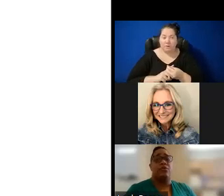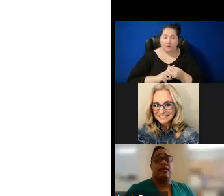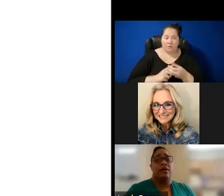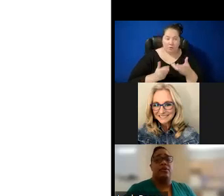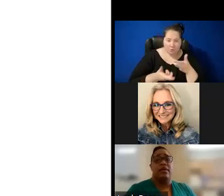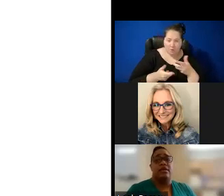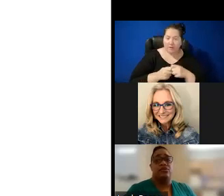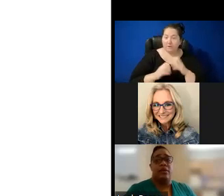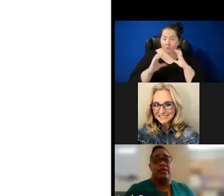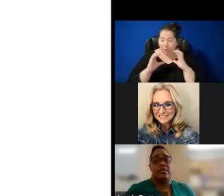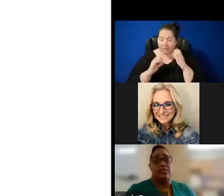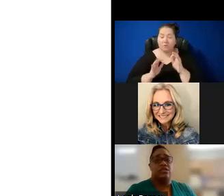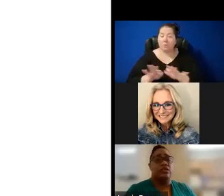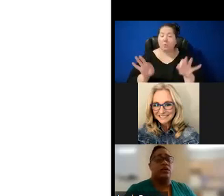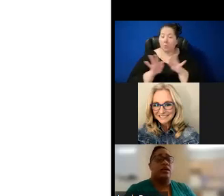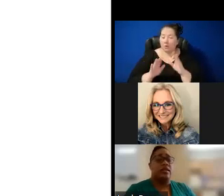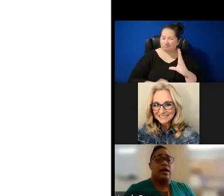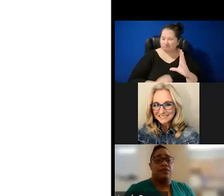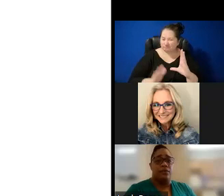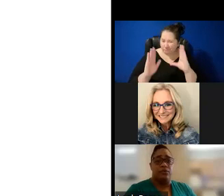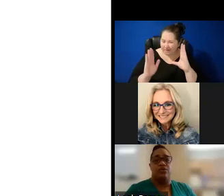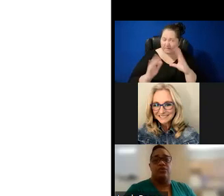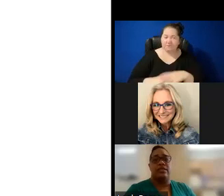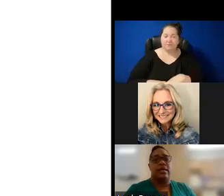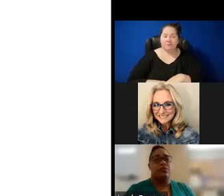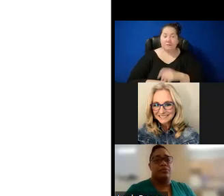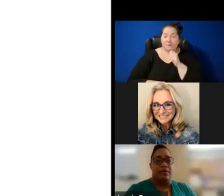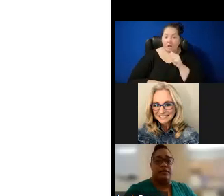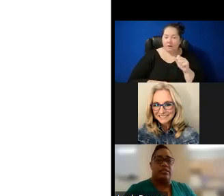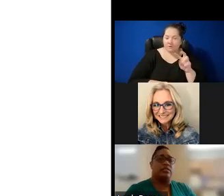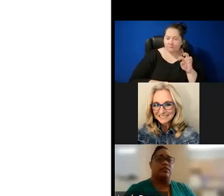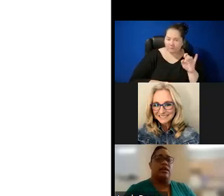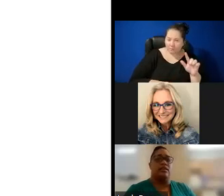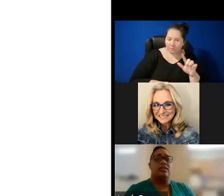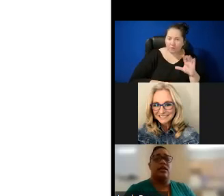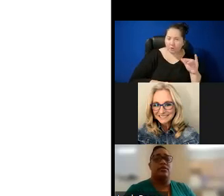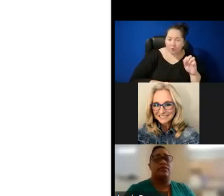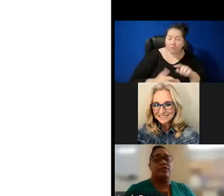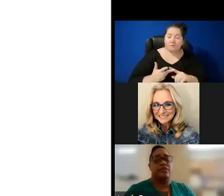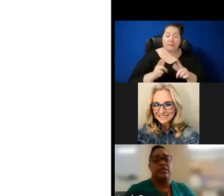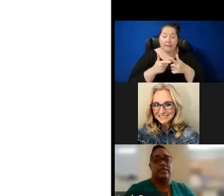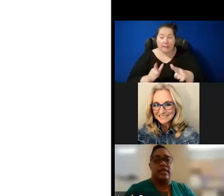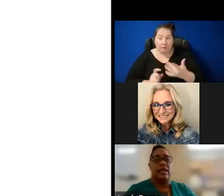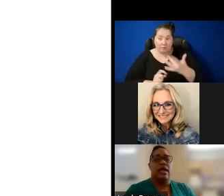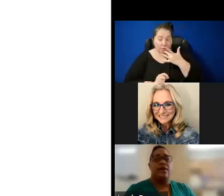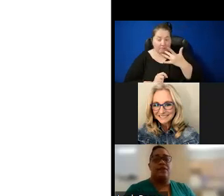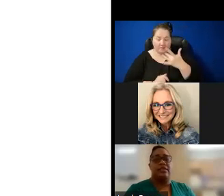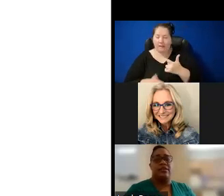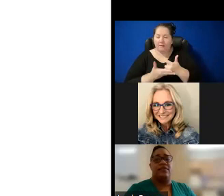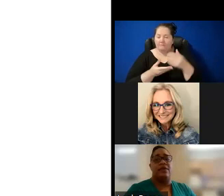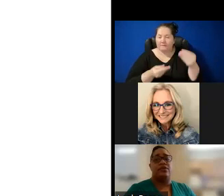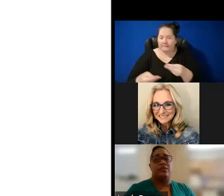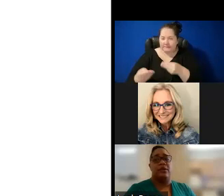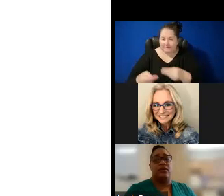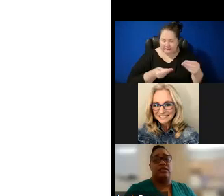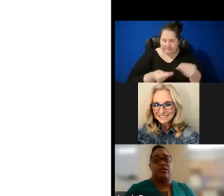it's important that we begin to pay attention to nonverbal cues, language preferences, right? This helps to facilitate